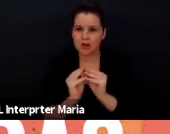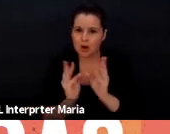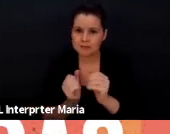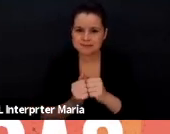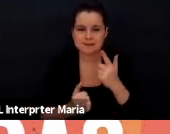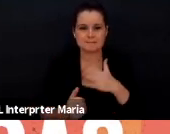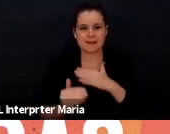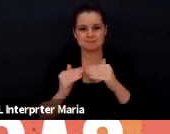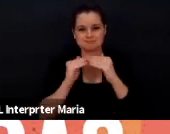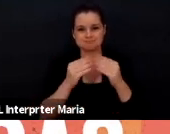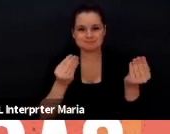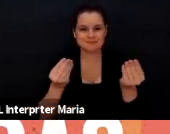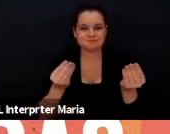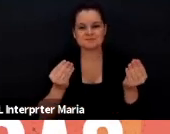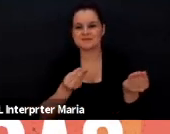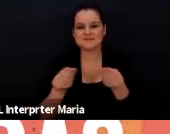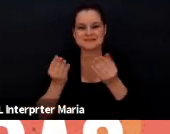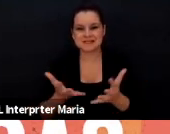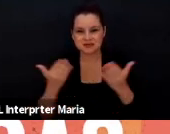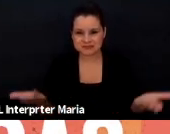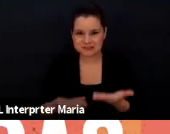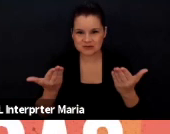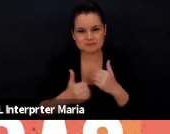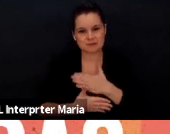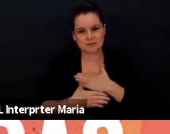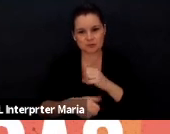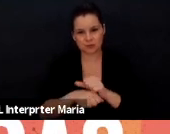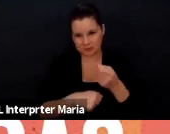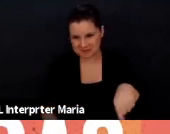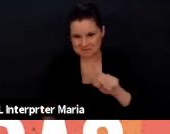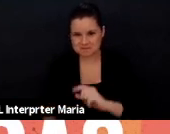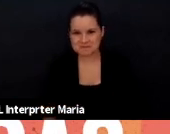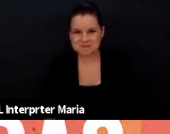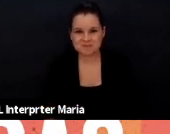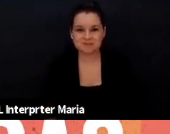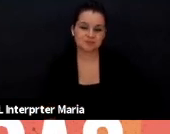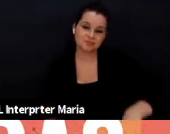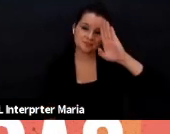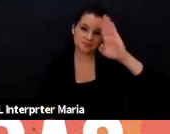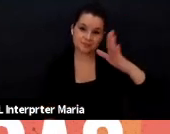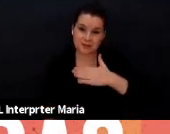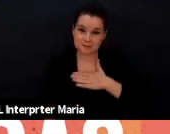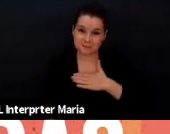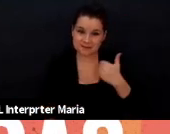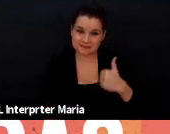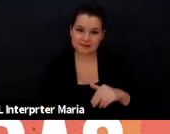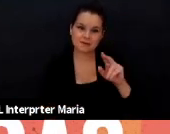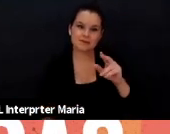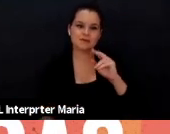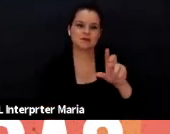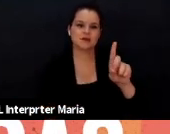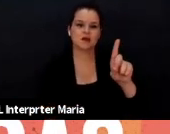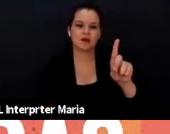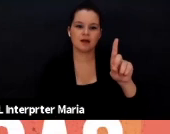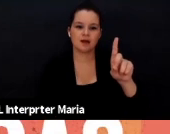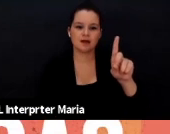fellow facilitators here. It's been a real pleasure working with them. Likewise, on my end, my name is Natalie Mayuze. I am